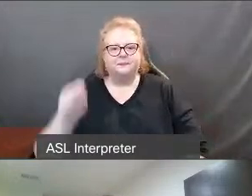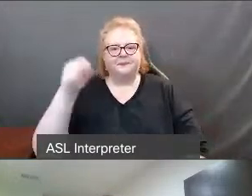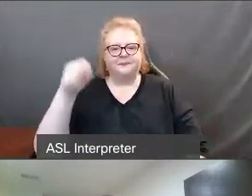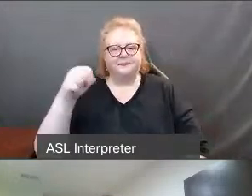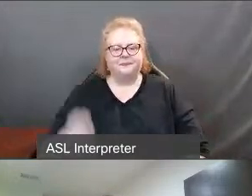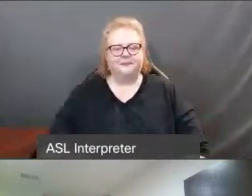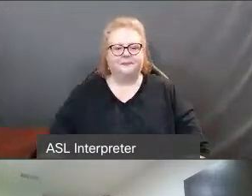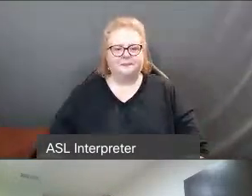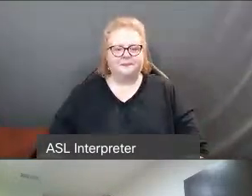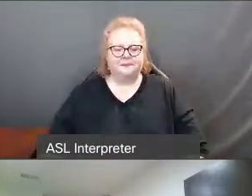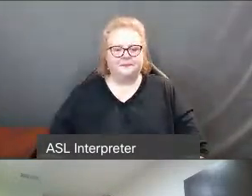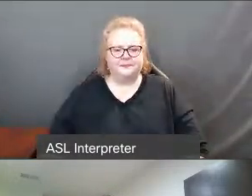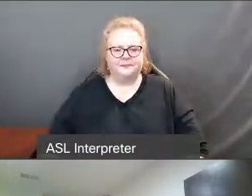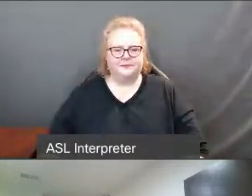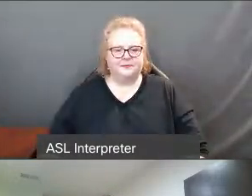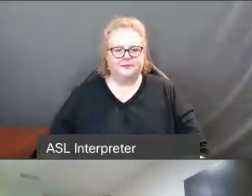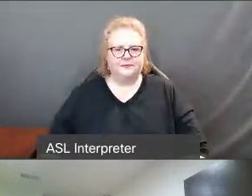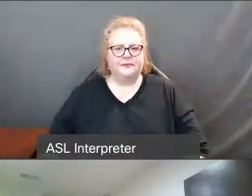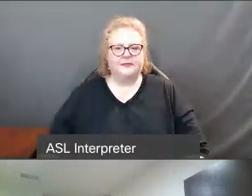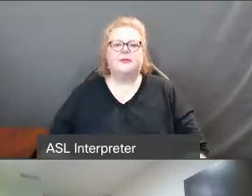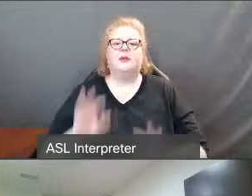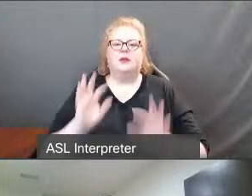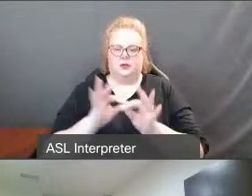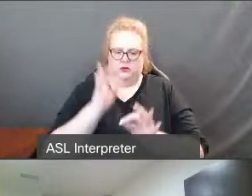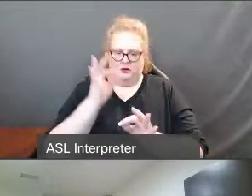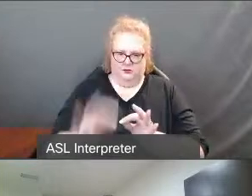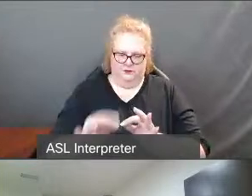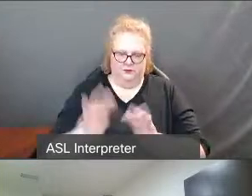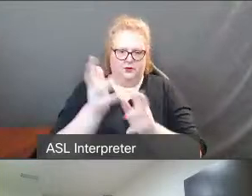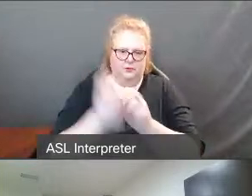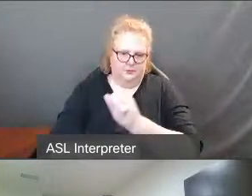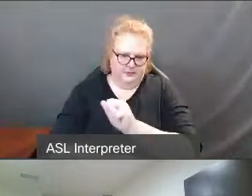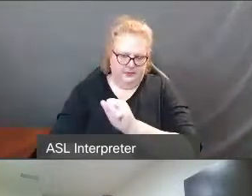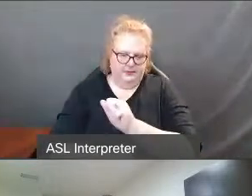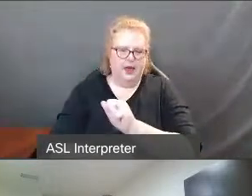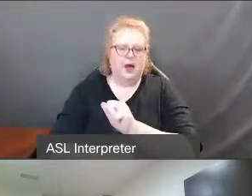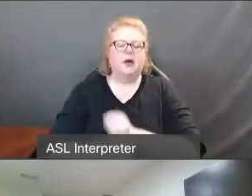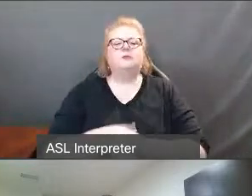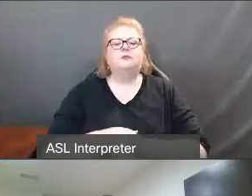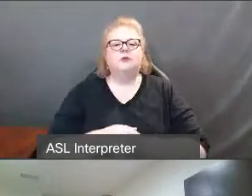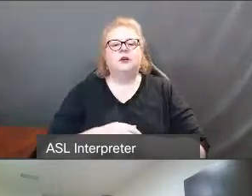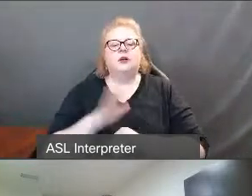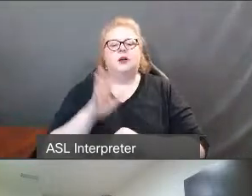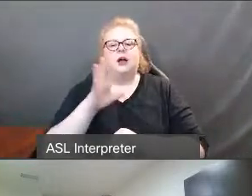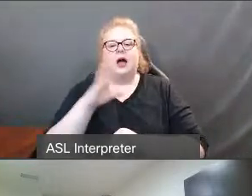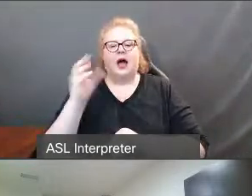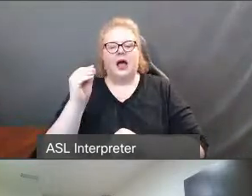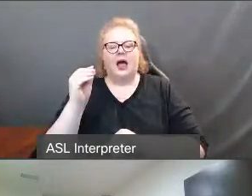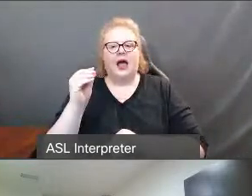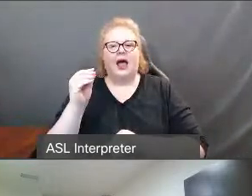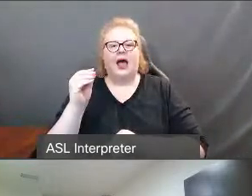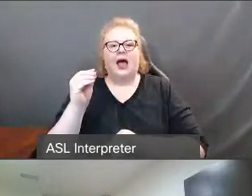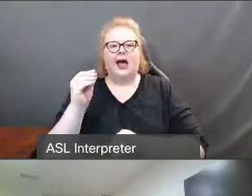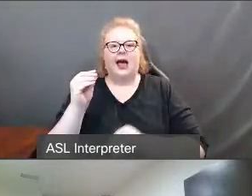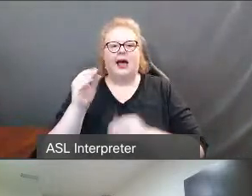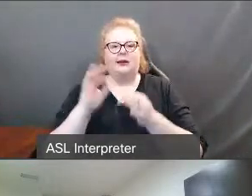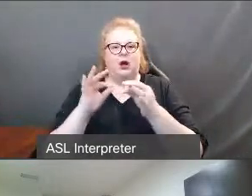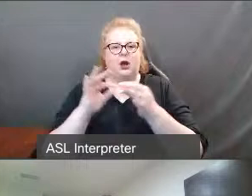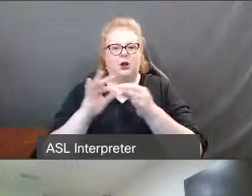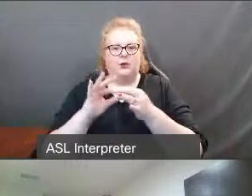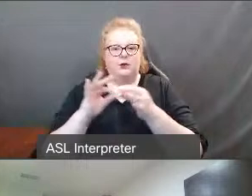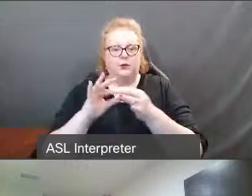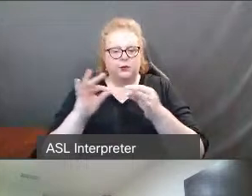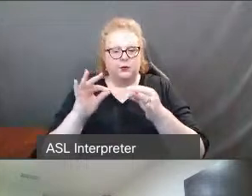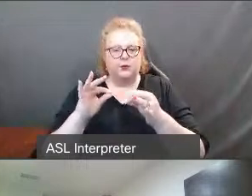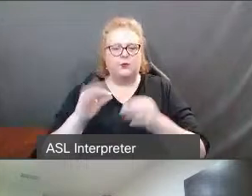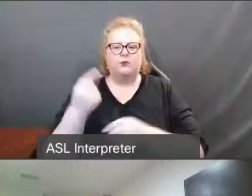Yes. Motion to defer carries. And just a note, based on the green cards